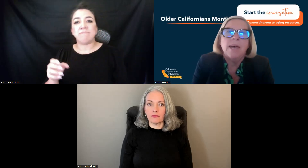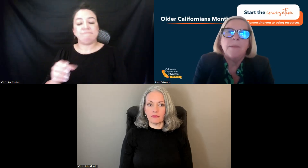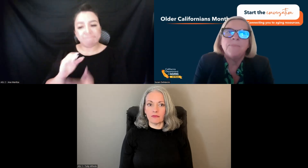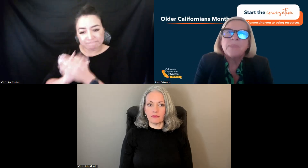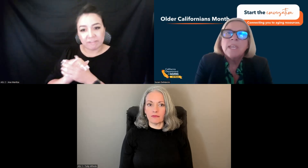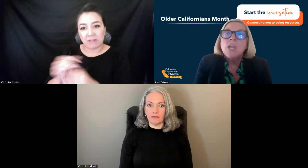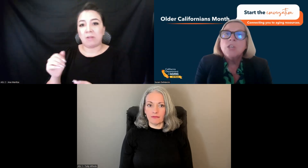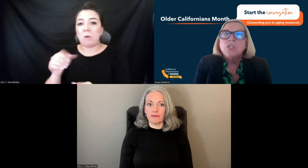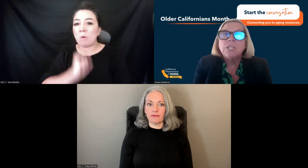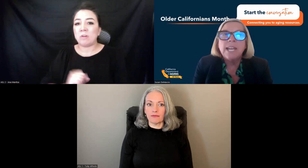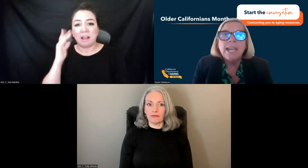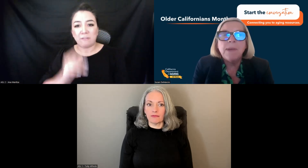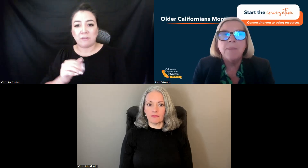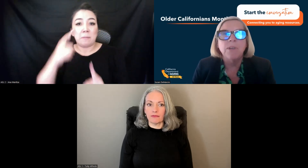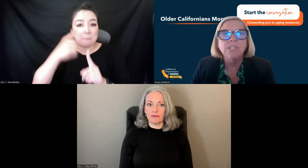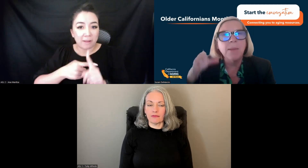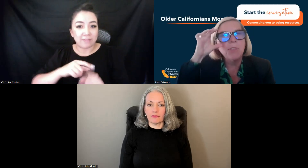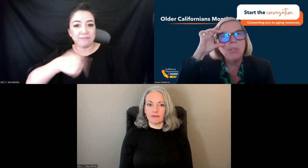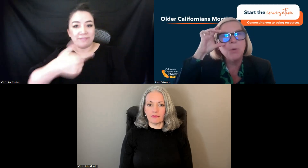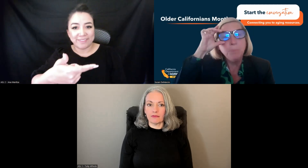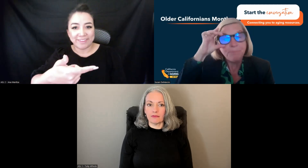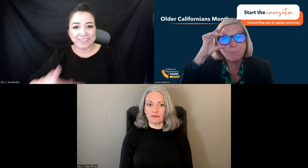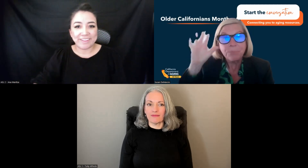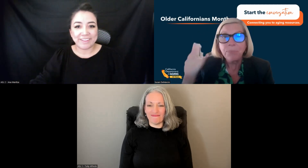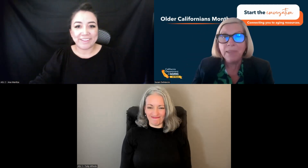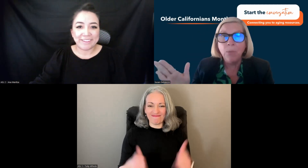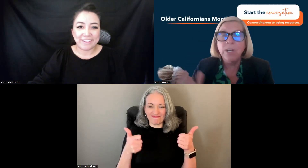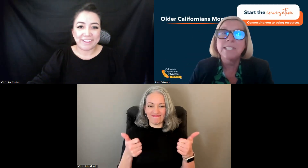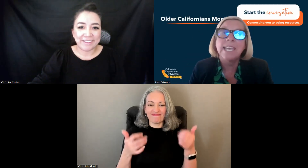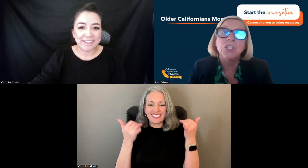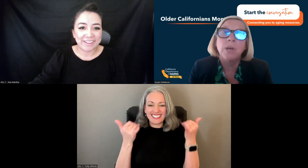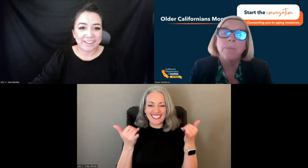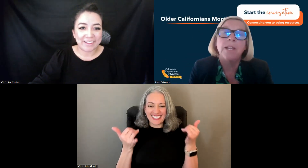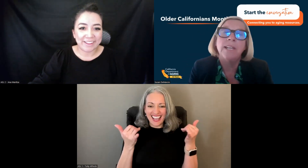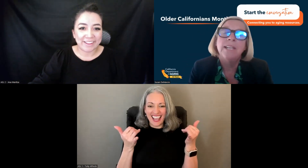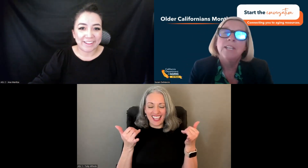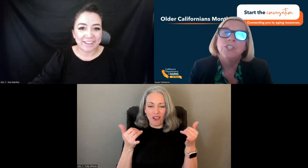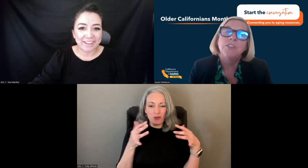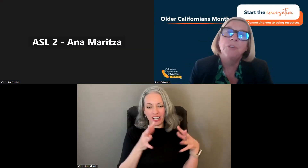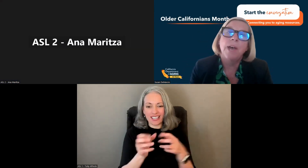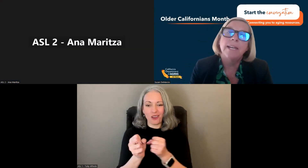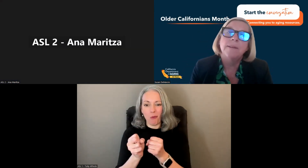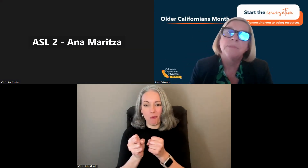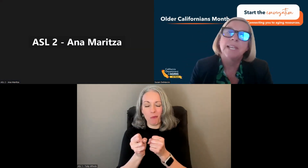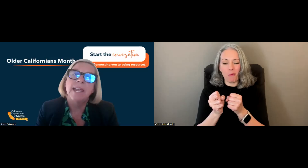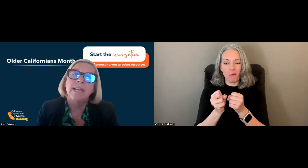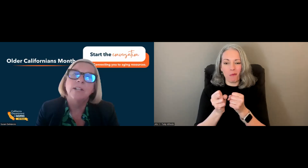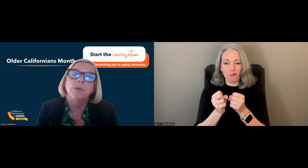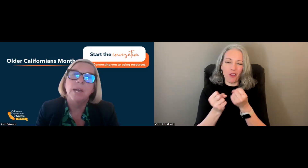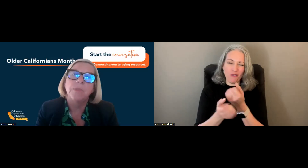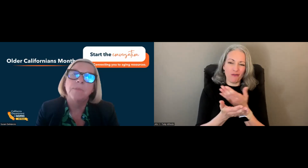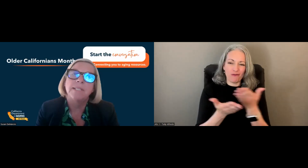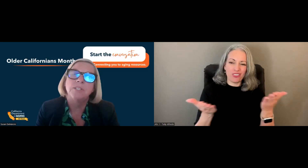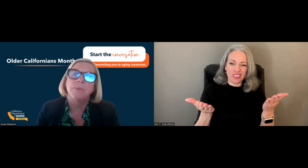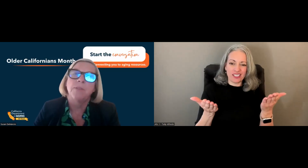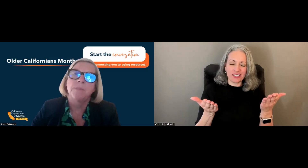Month. So today, in my brief time with you, I wanted to catch you up on just a few items and